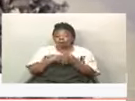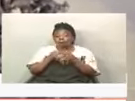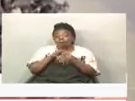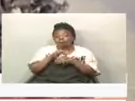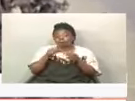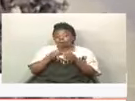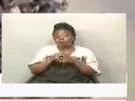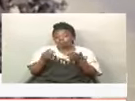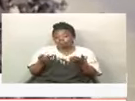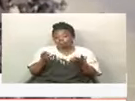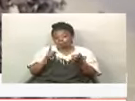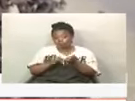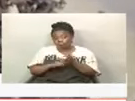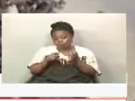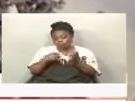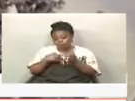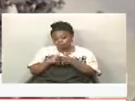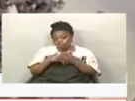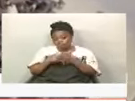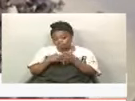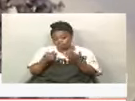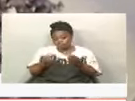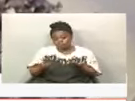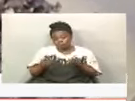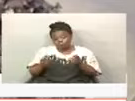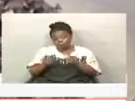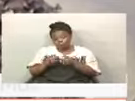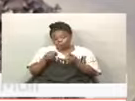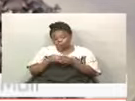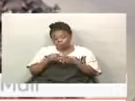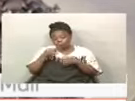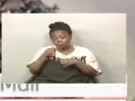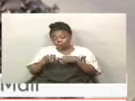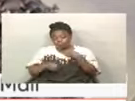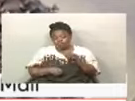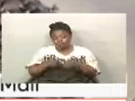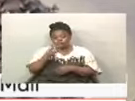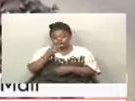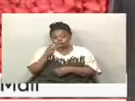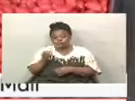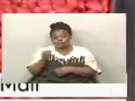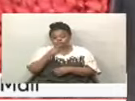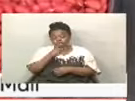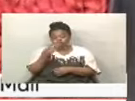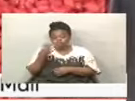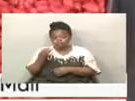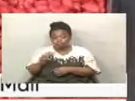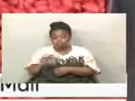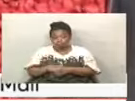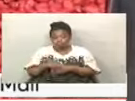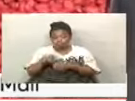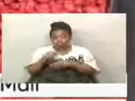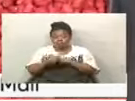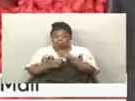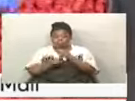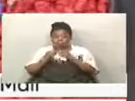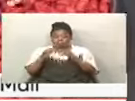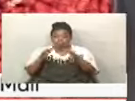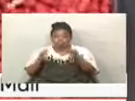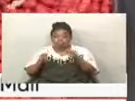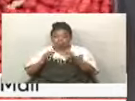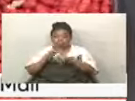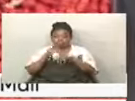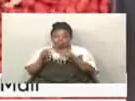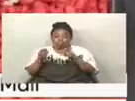kyuma jangu tukufunira ekyuma tukuwagale ensimbi zikuwomere 2023. Wiiki ejja tugenda kulaba enkamula ya